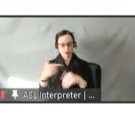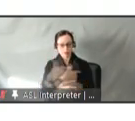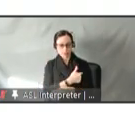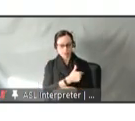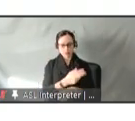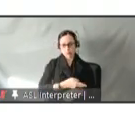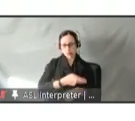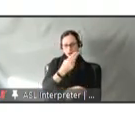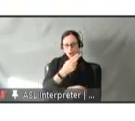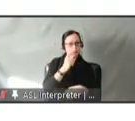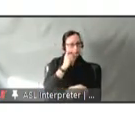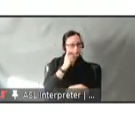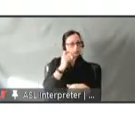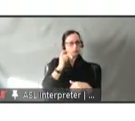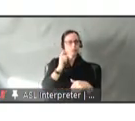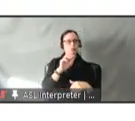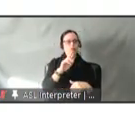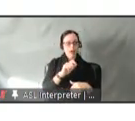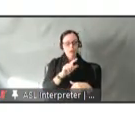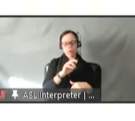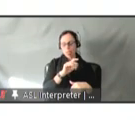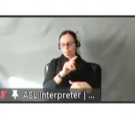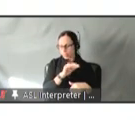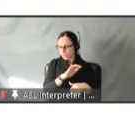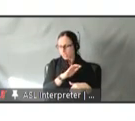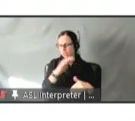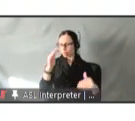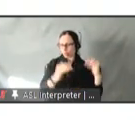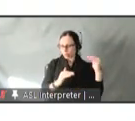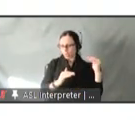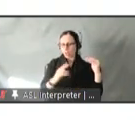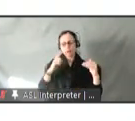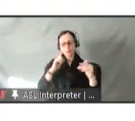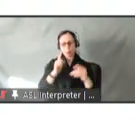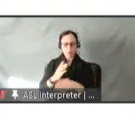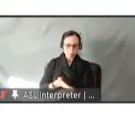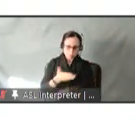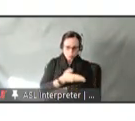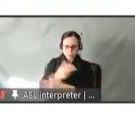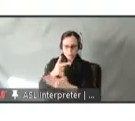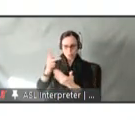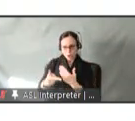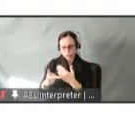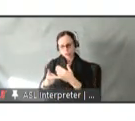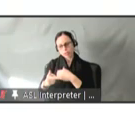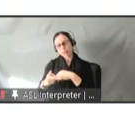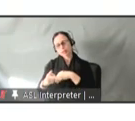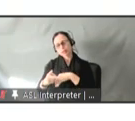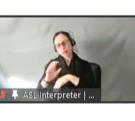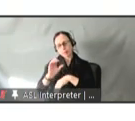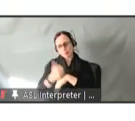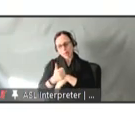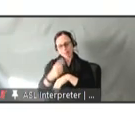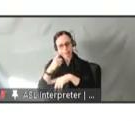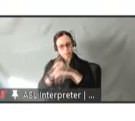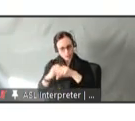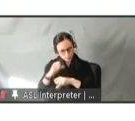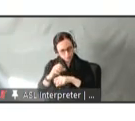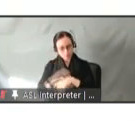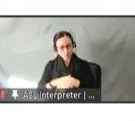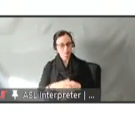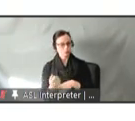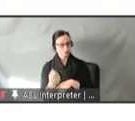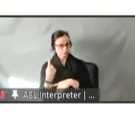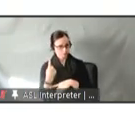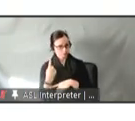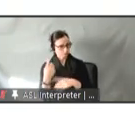and ethnic disparities to implement project-based strategies to improve immunization uptake. And last year,